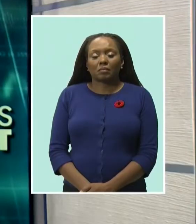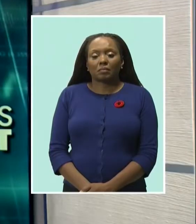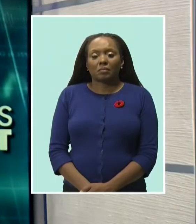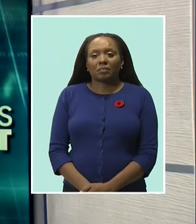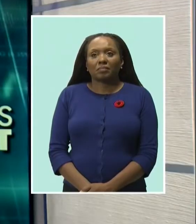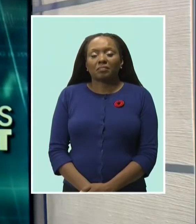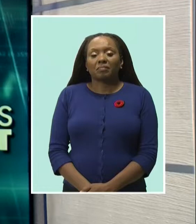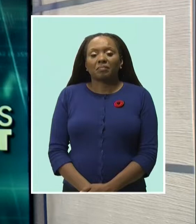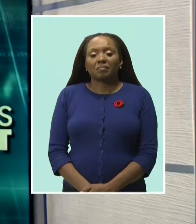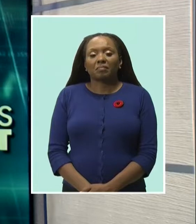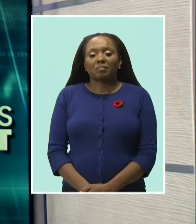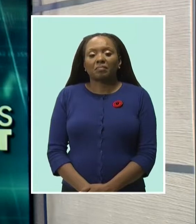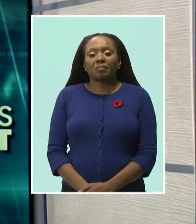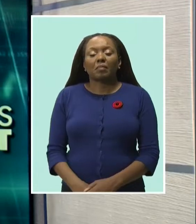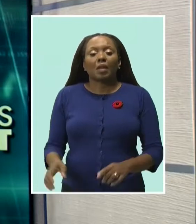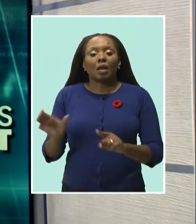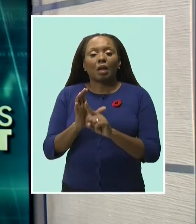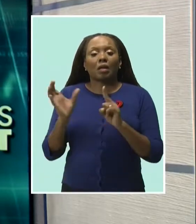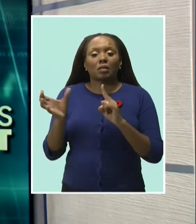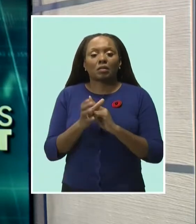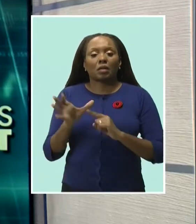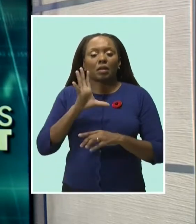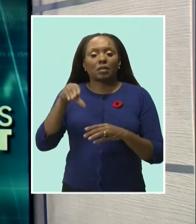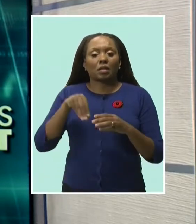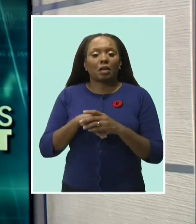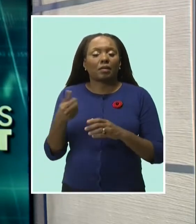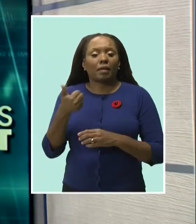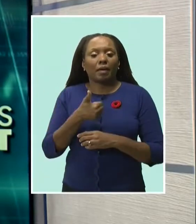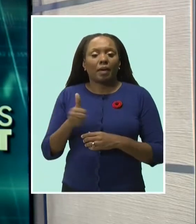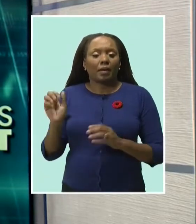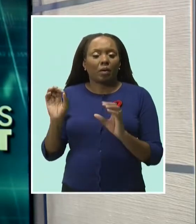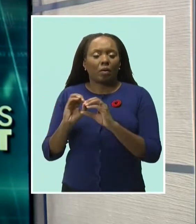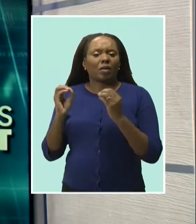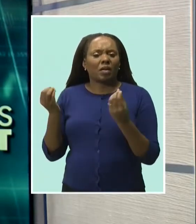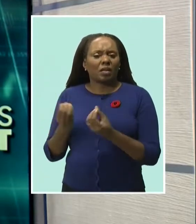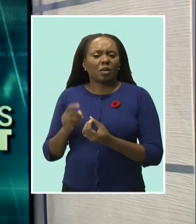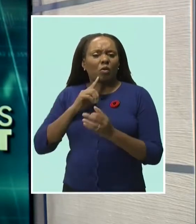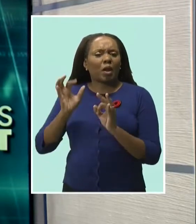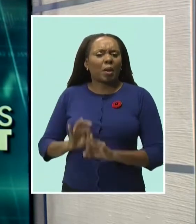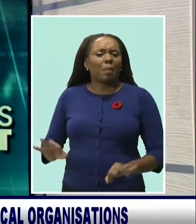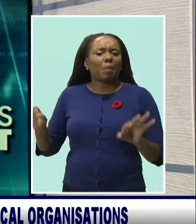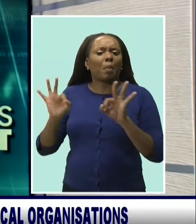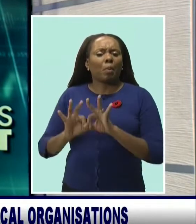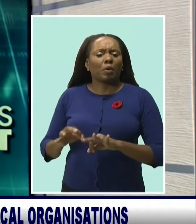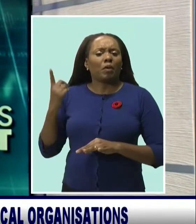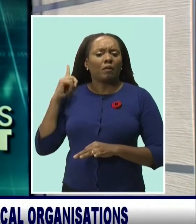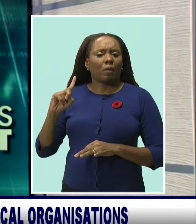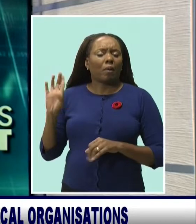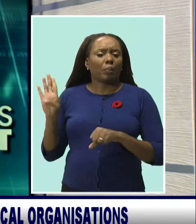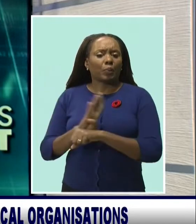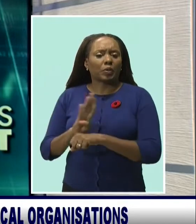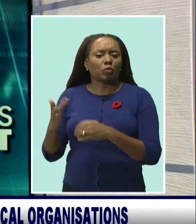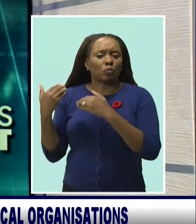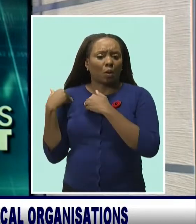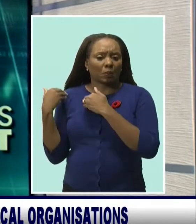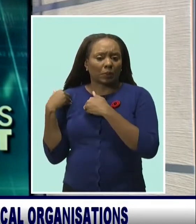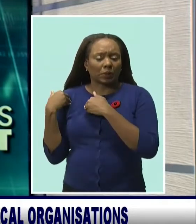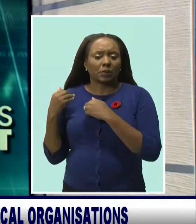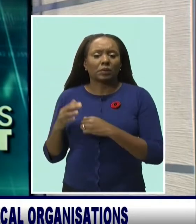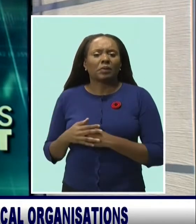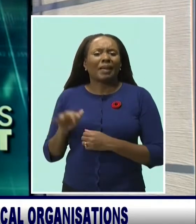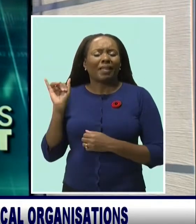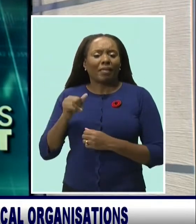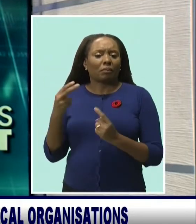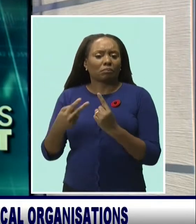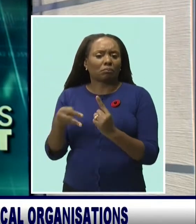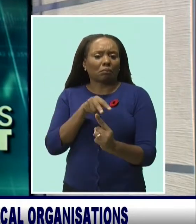The culture within an organization is critical to the accountability of the business. This was the view of Chairman of the Barbados Private Sector